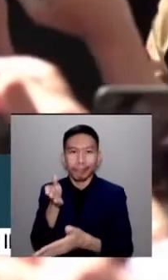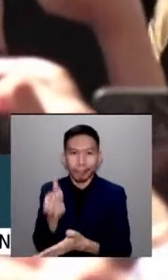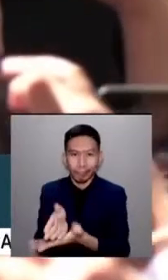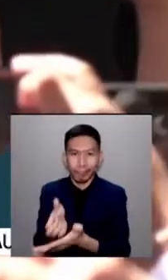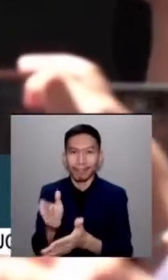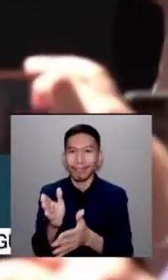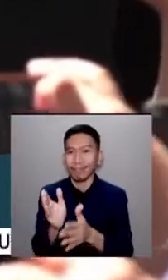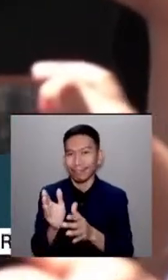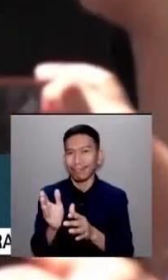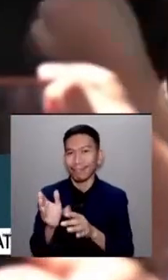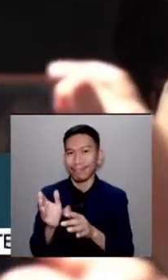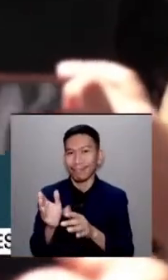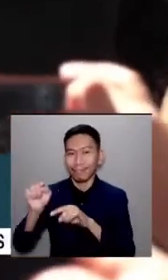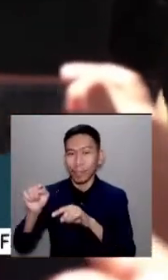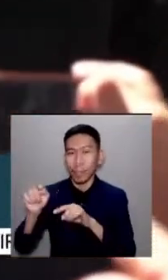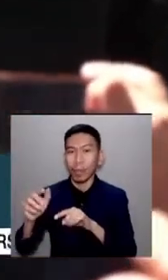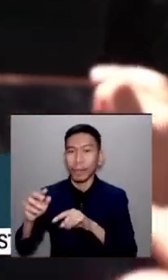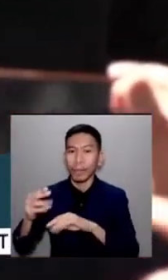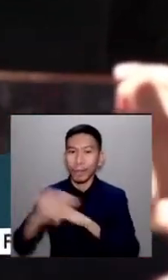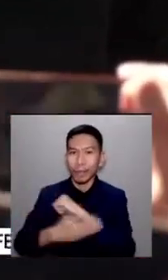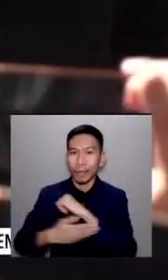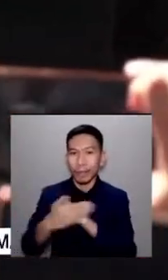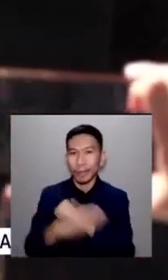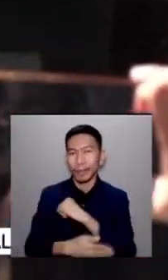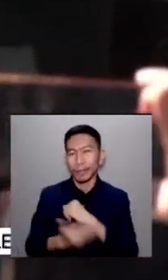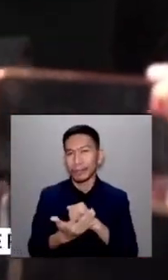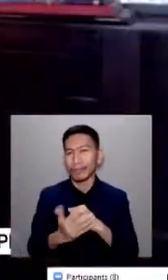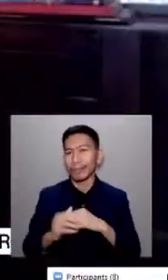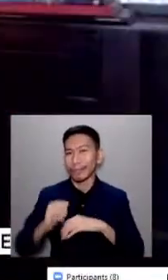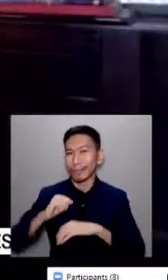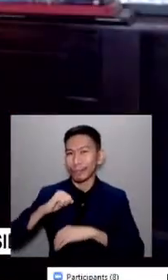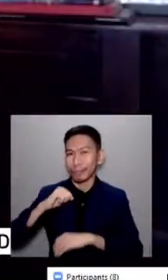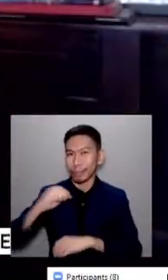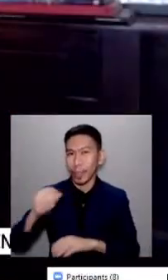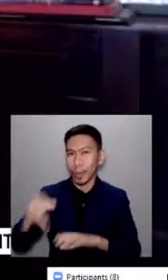economic development, and the fight against impunity.